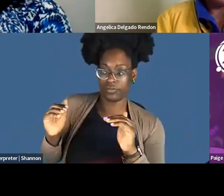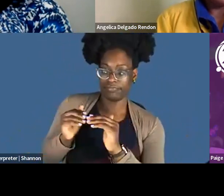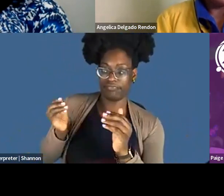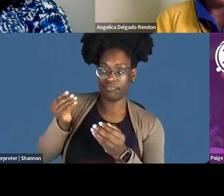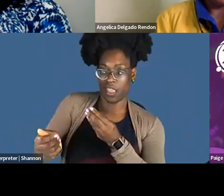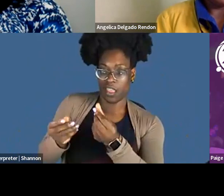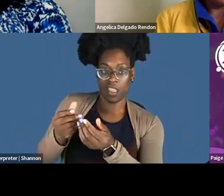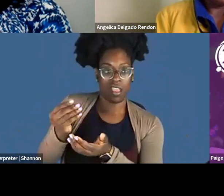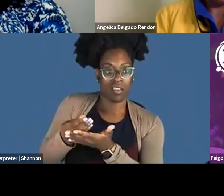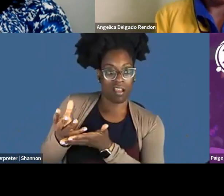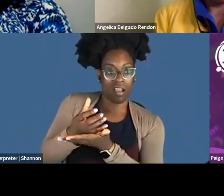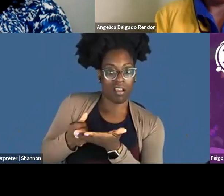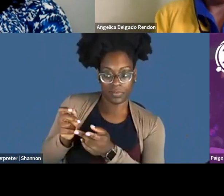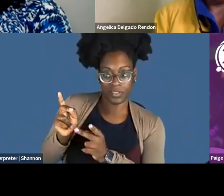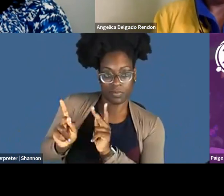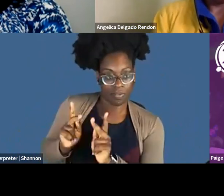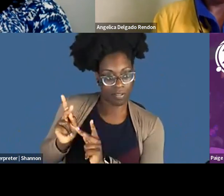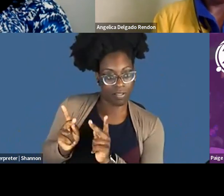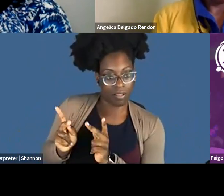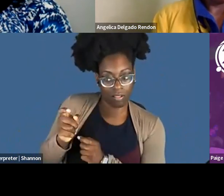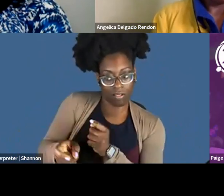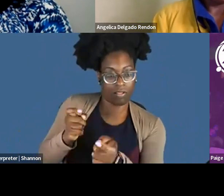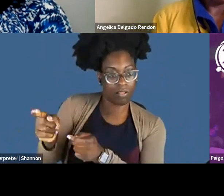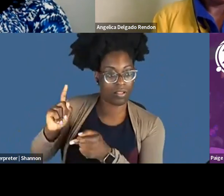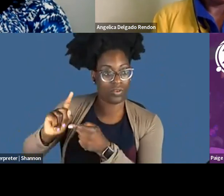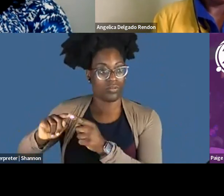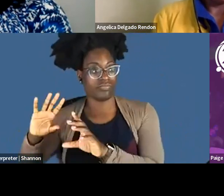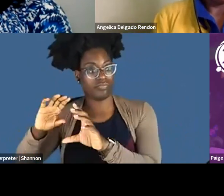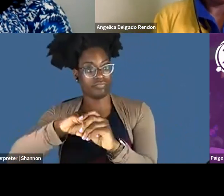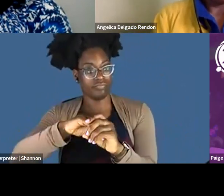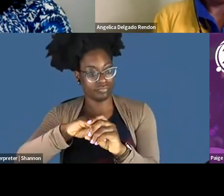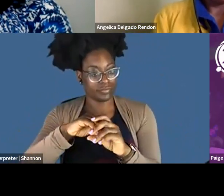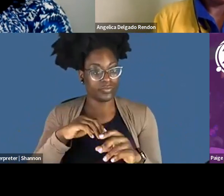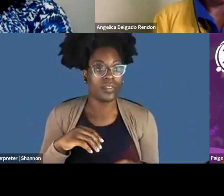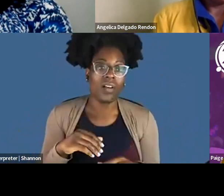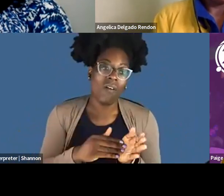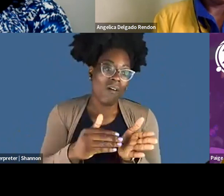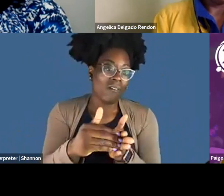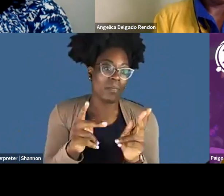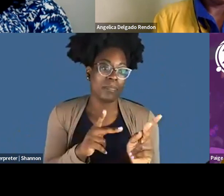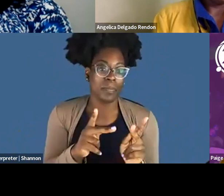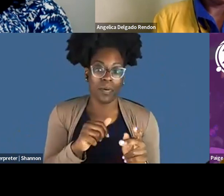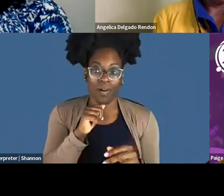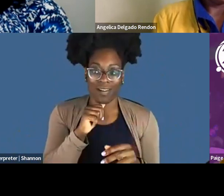they're not being run out and in an unsustainable way at the end of the project.